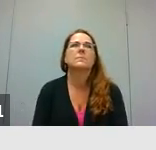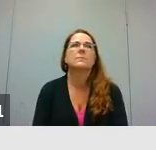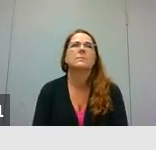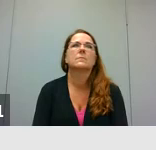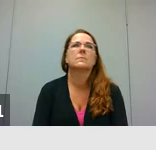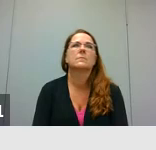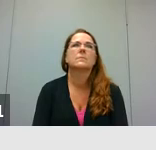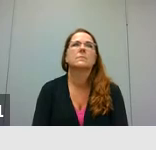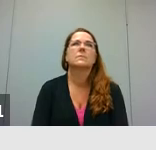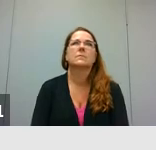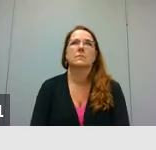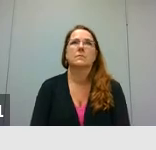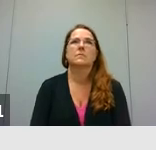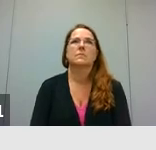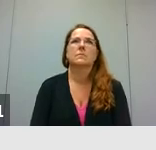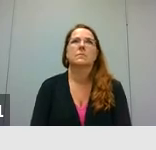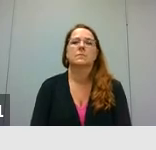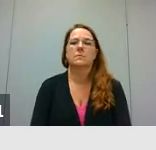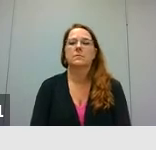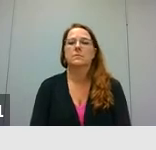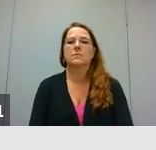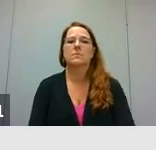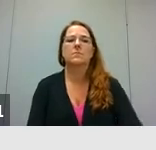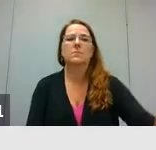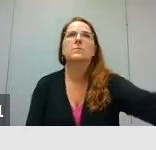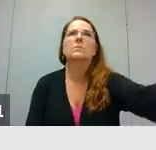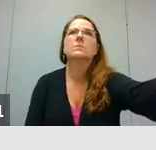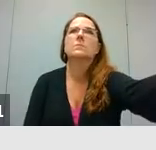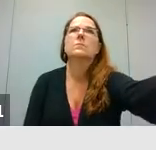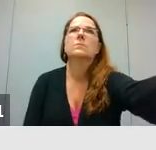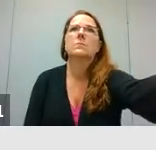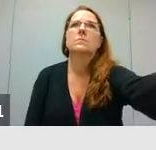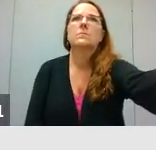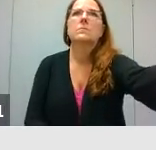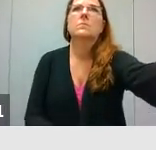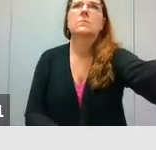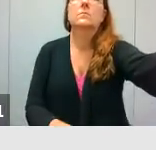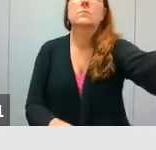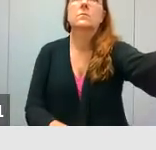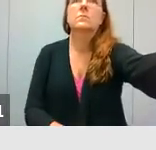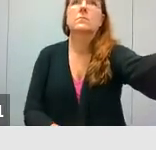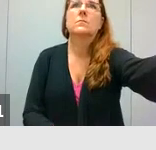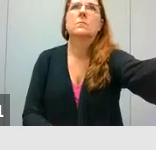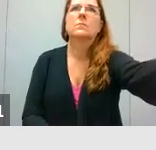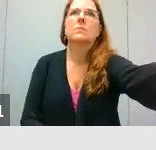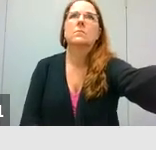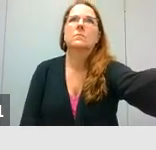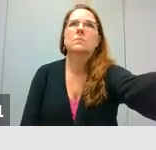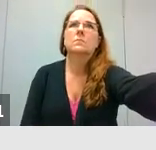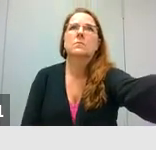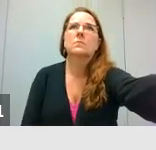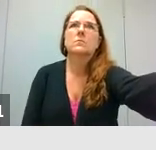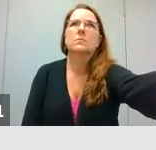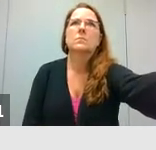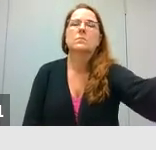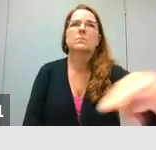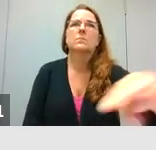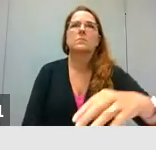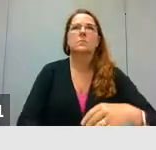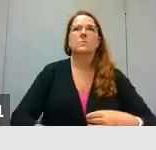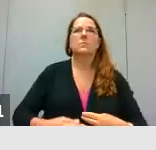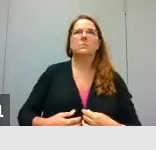YouTube. And then I've already pinned Joey on that one, and then when Jenny joins us, we'll